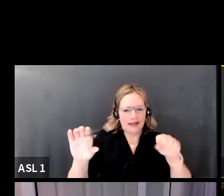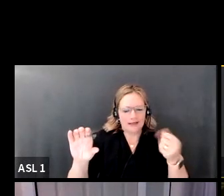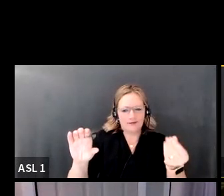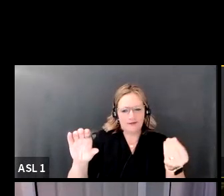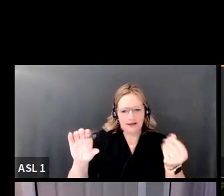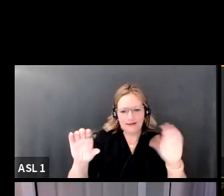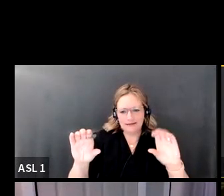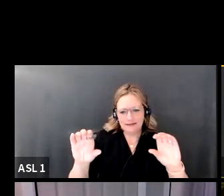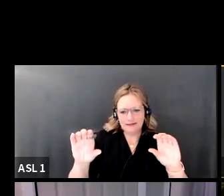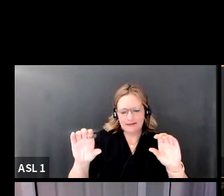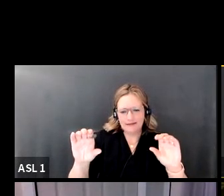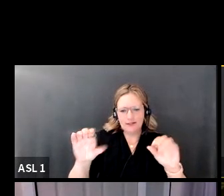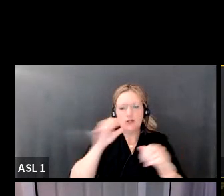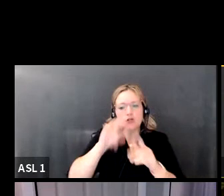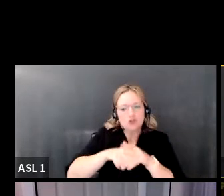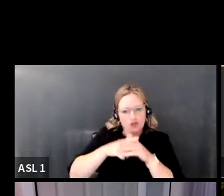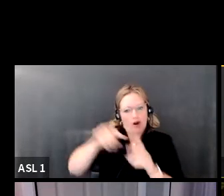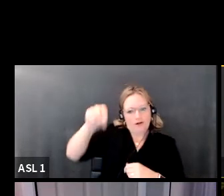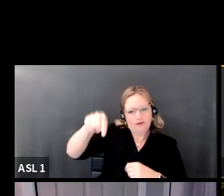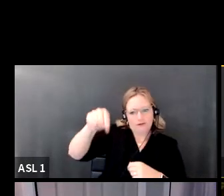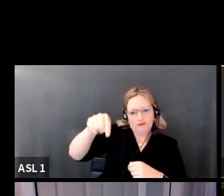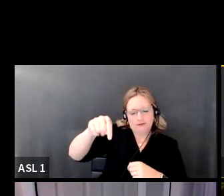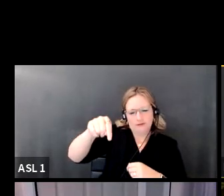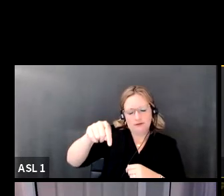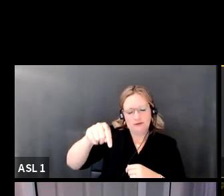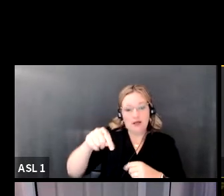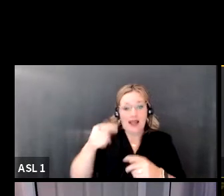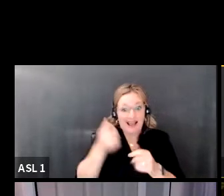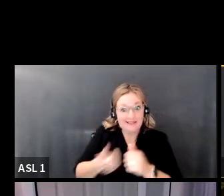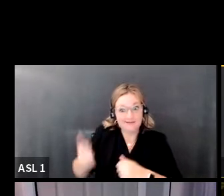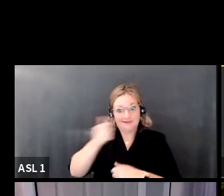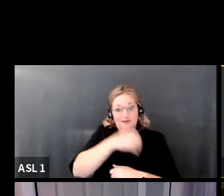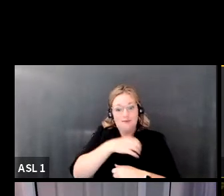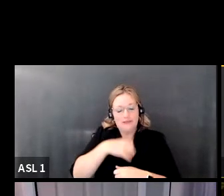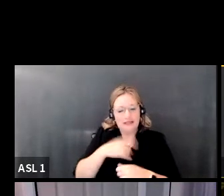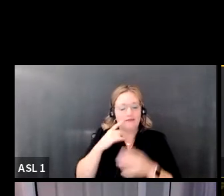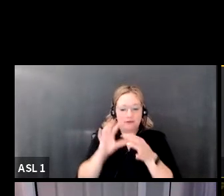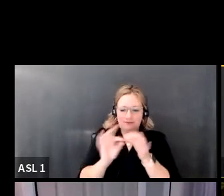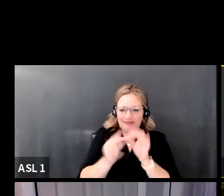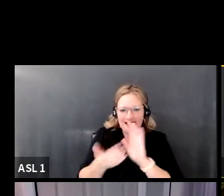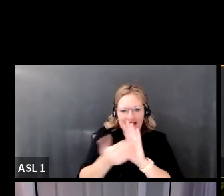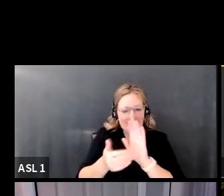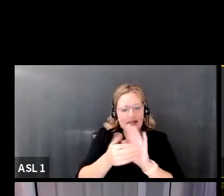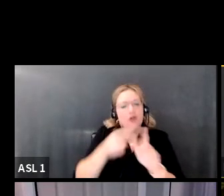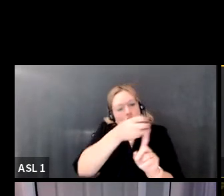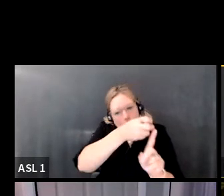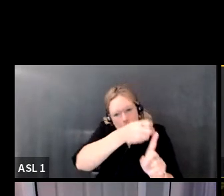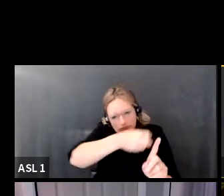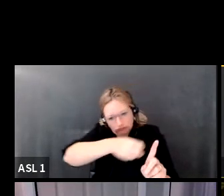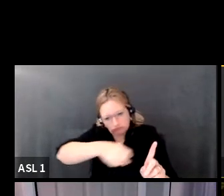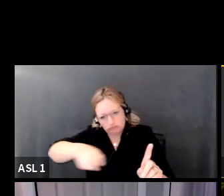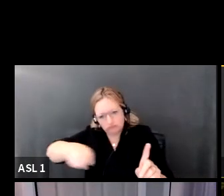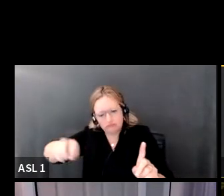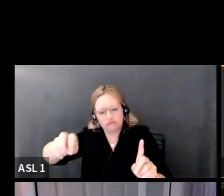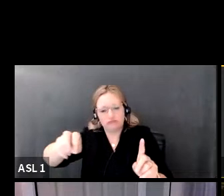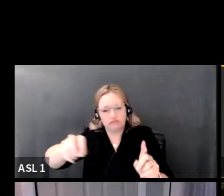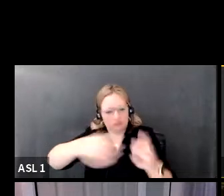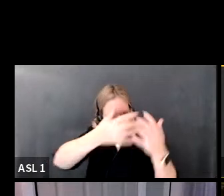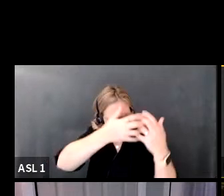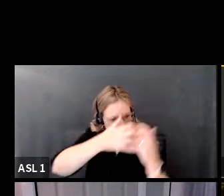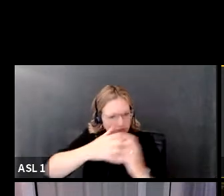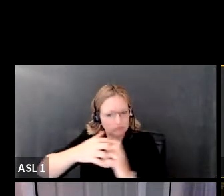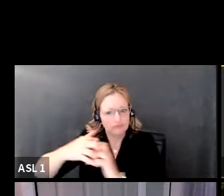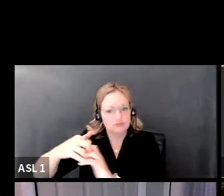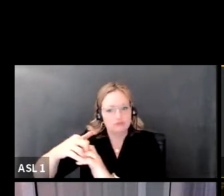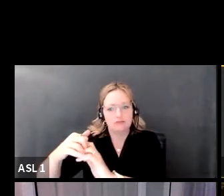that way and then as the chief has been saying over and over again is that we transition to something and that way there's a